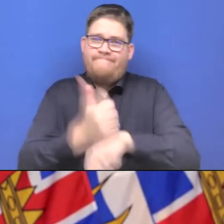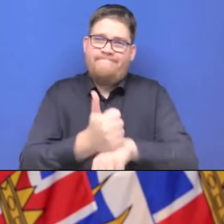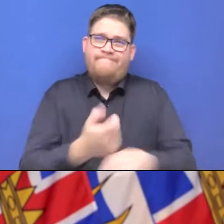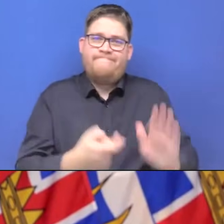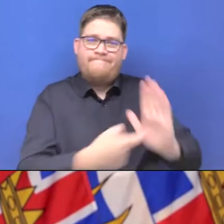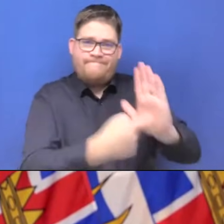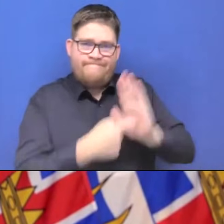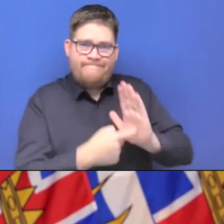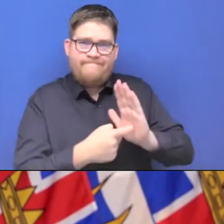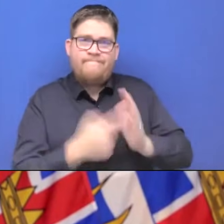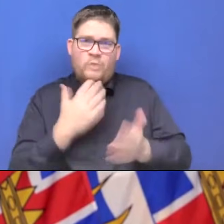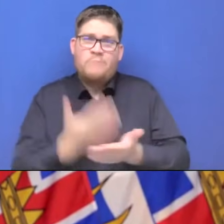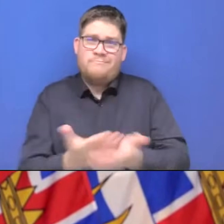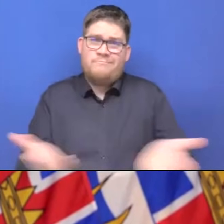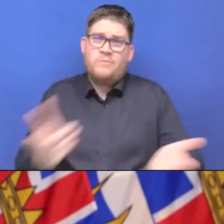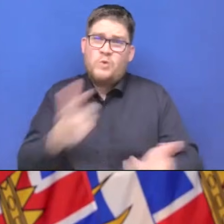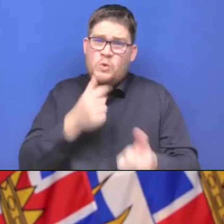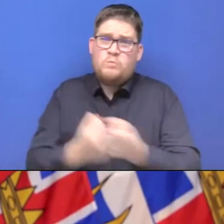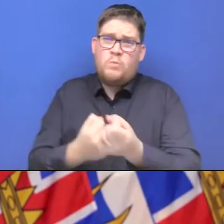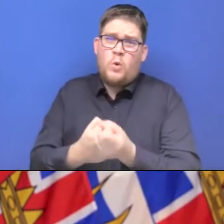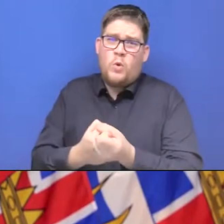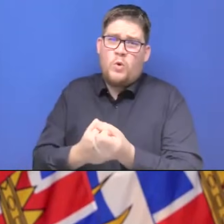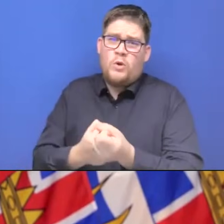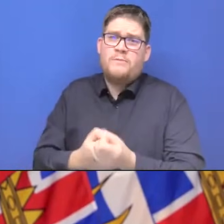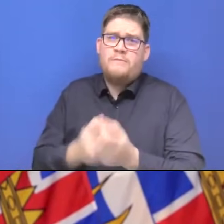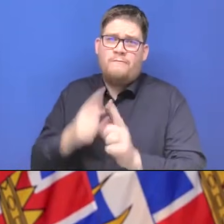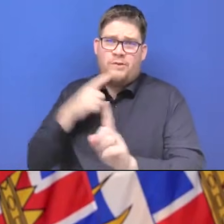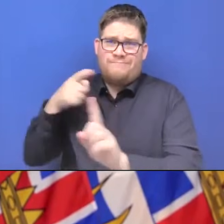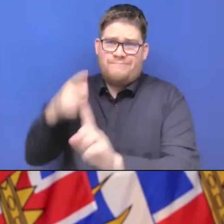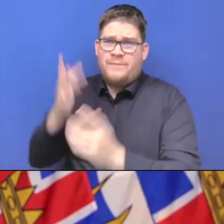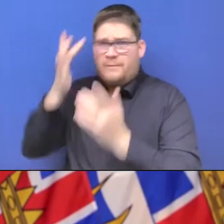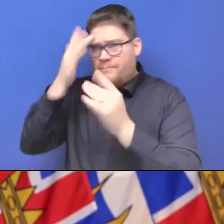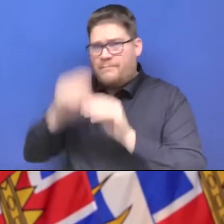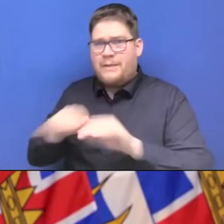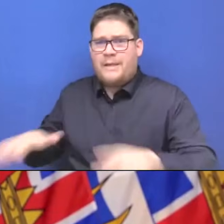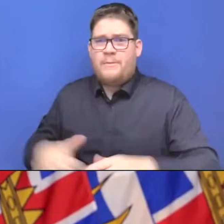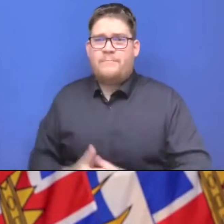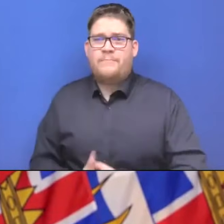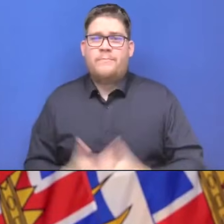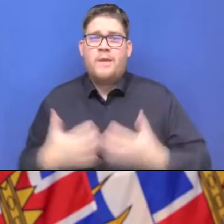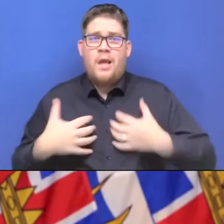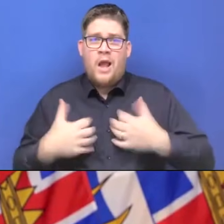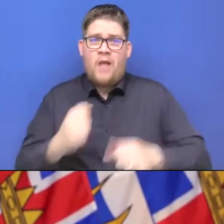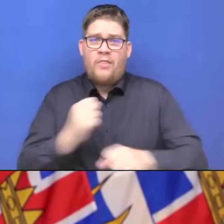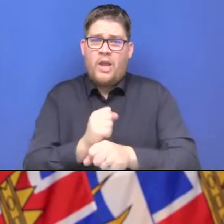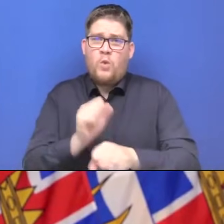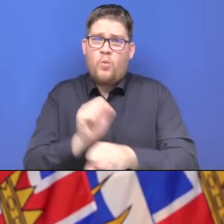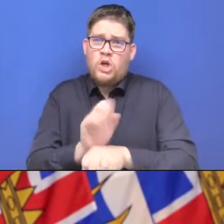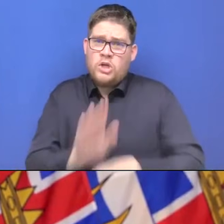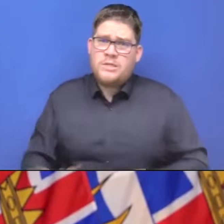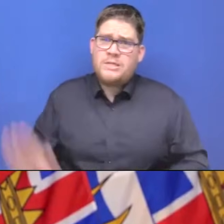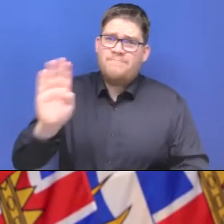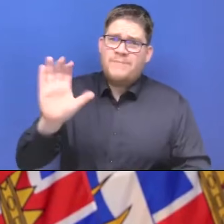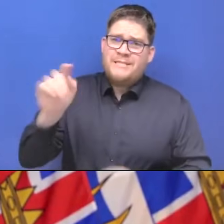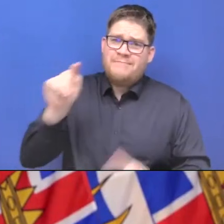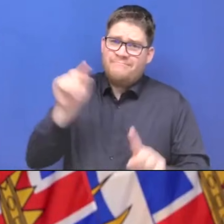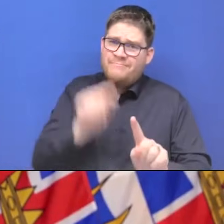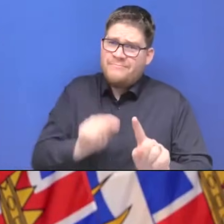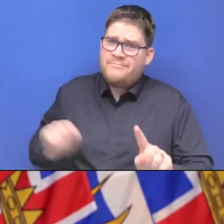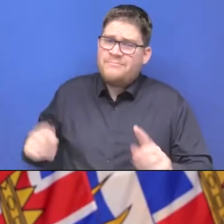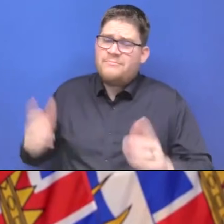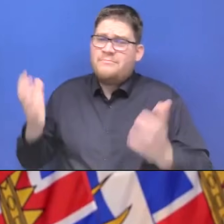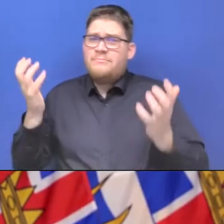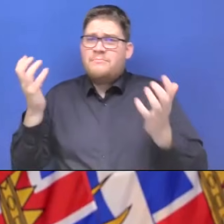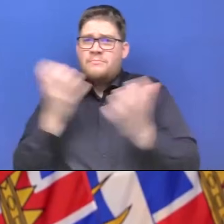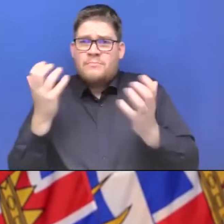COVID-19 pandemic. Our healthcare workers across BC, you can see it in these exceptional work that's been done on